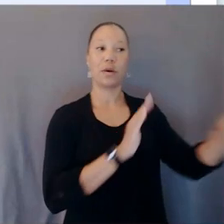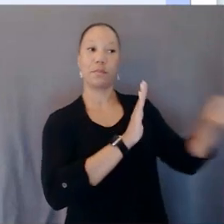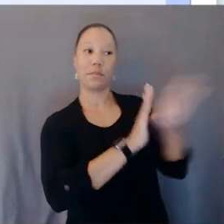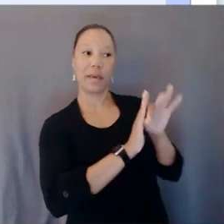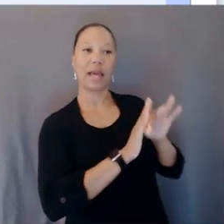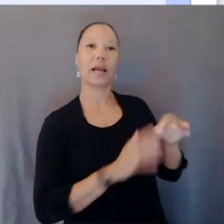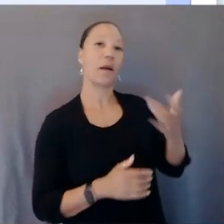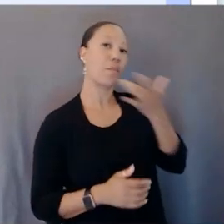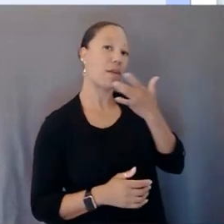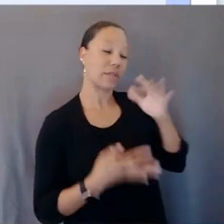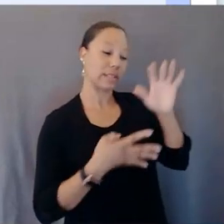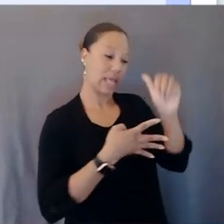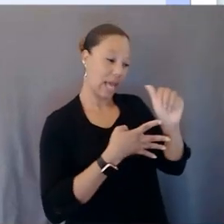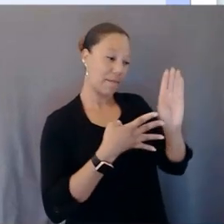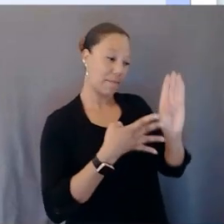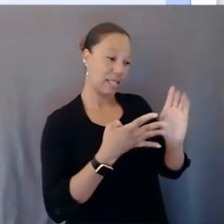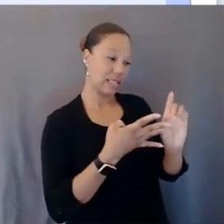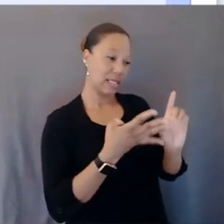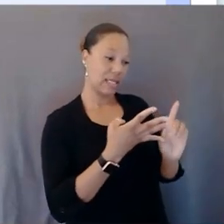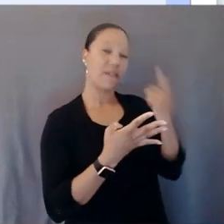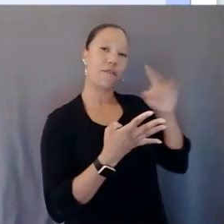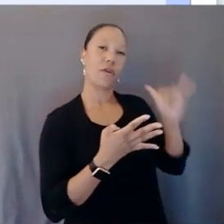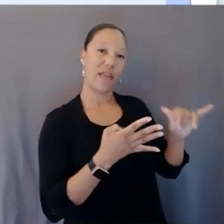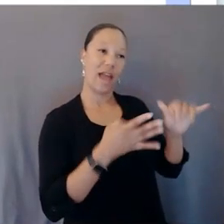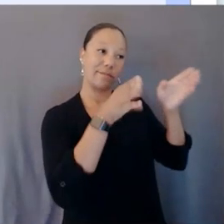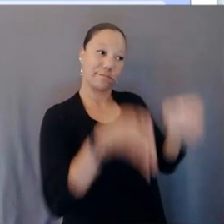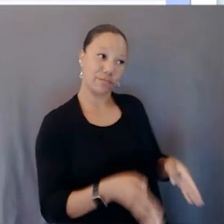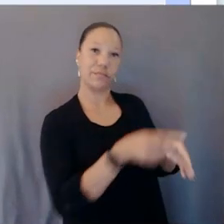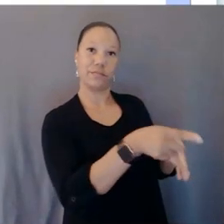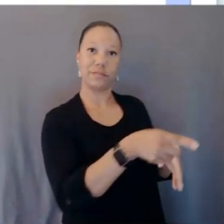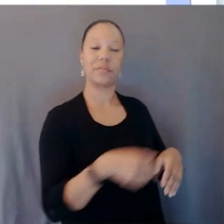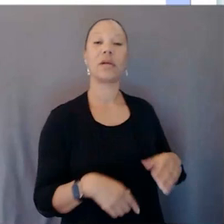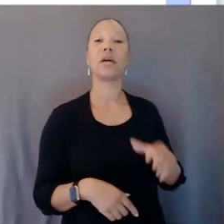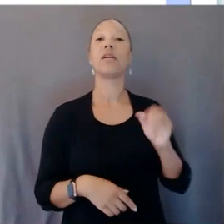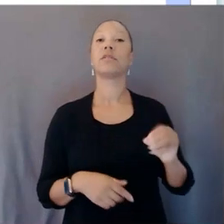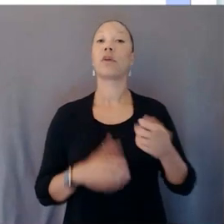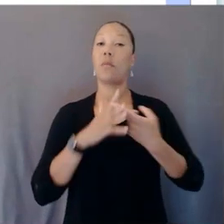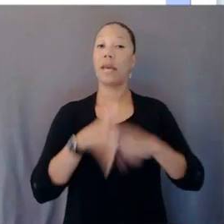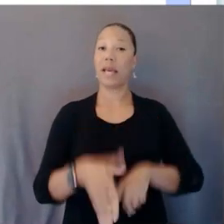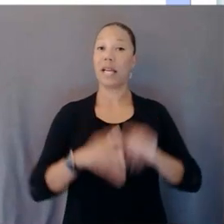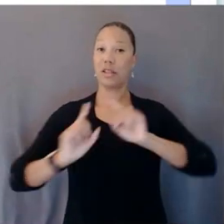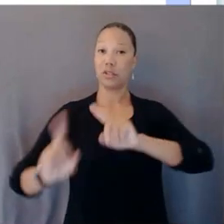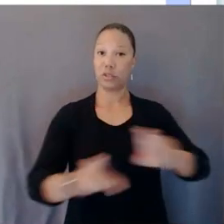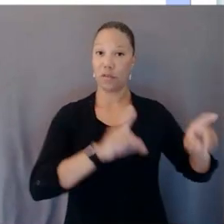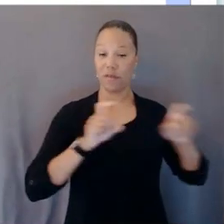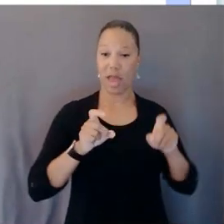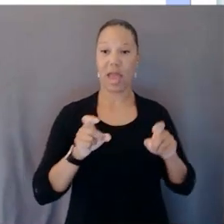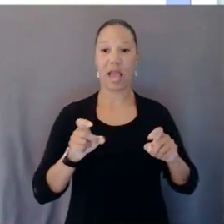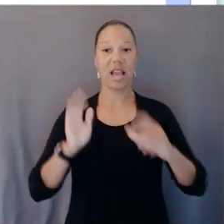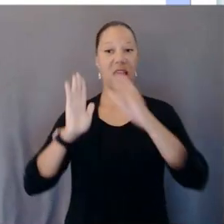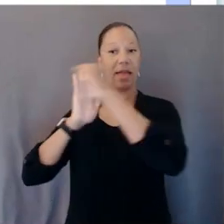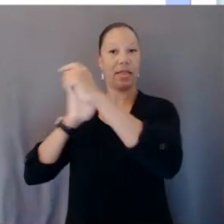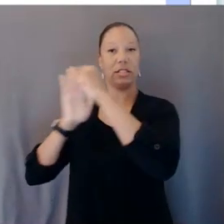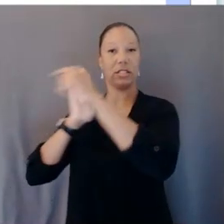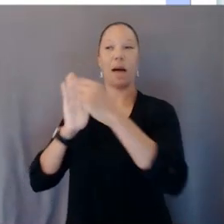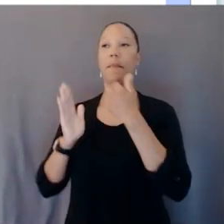you want for each individual student. So in the start of this survey, it's either I want the same thing for all of my